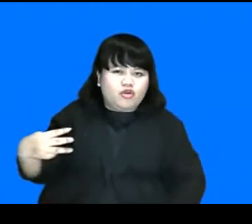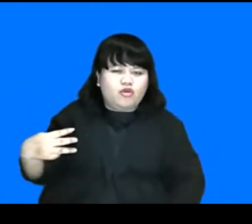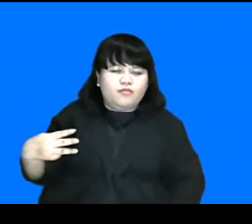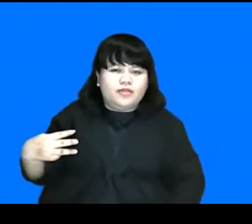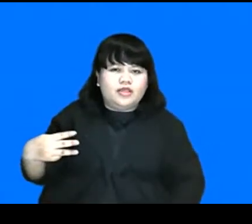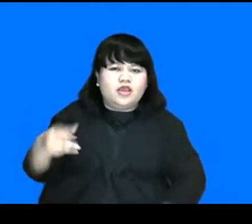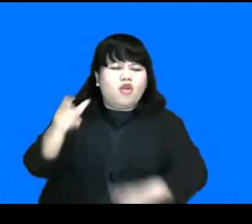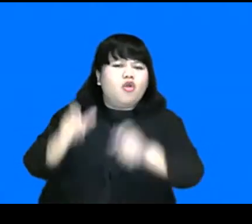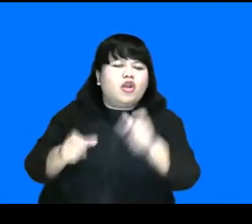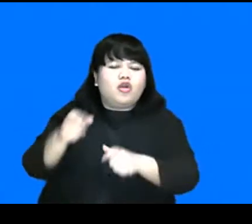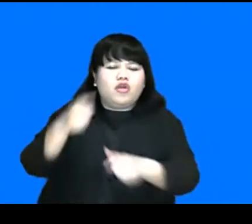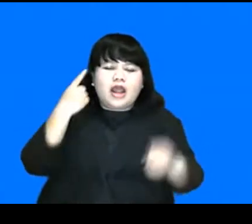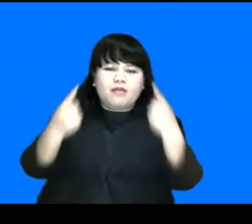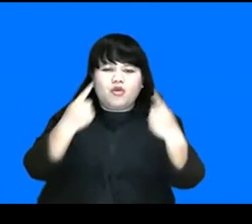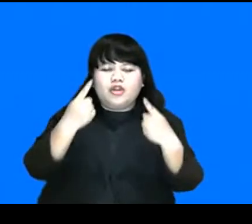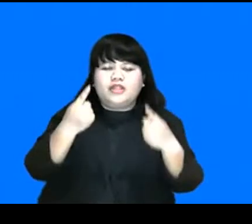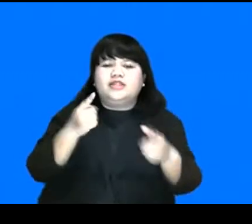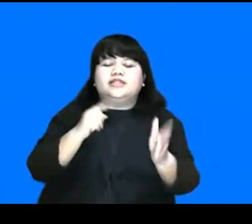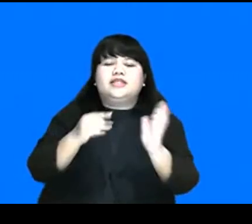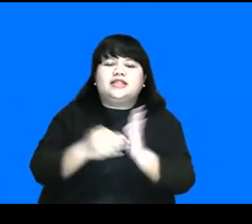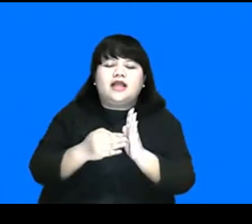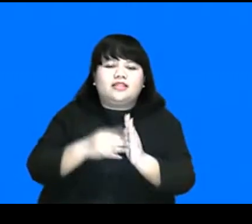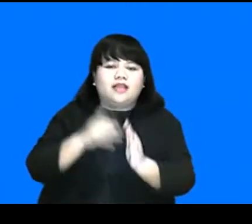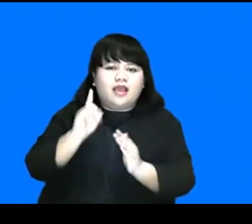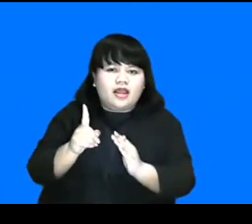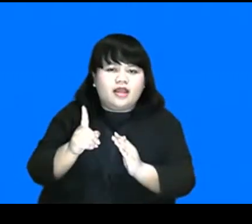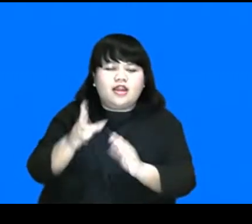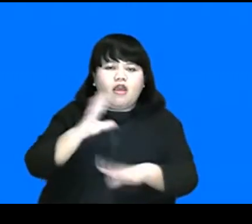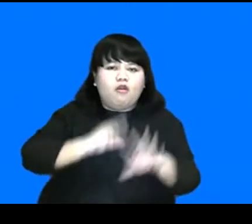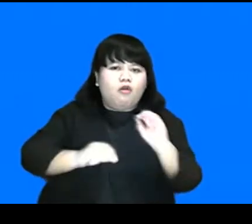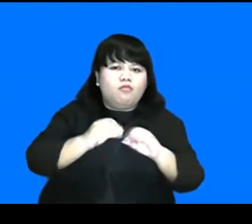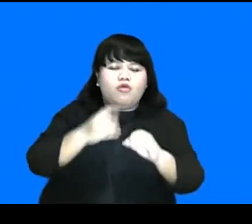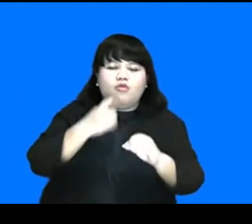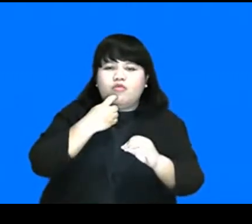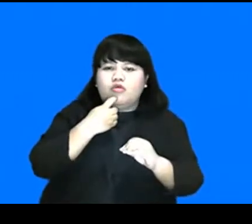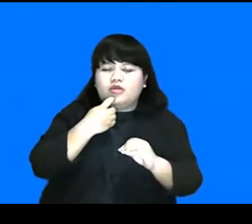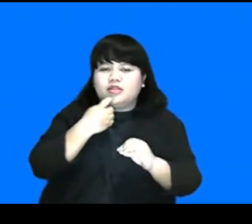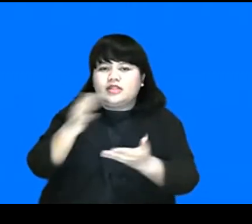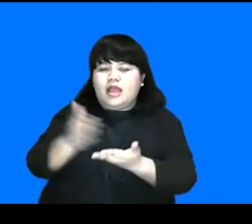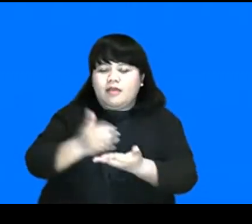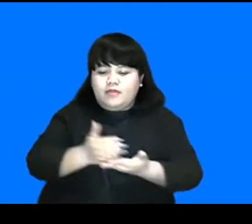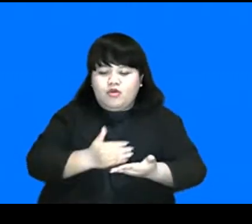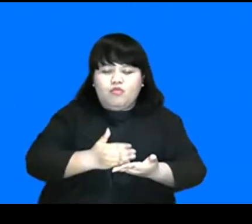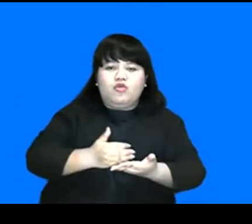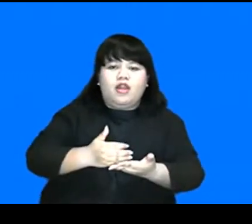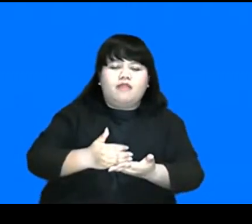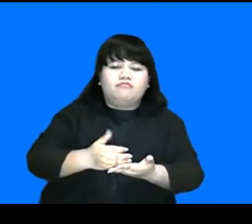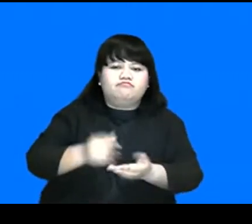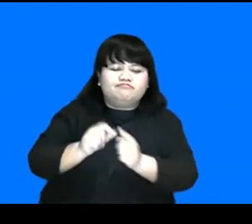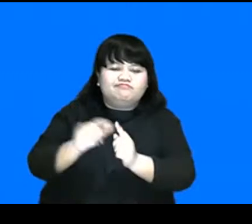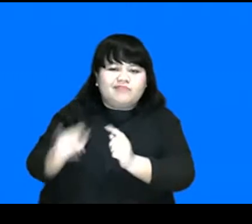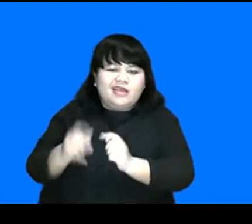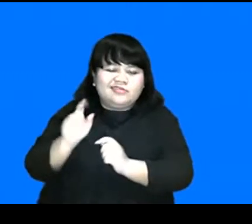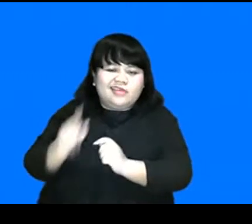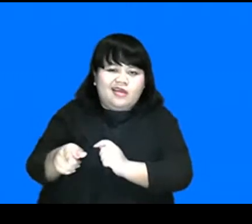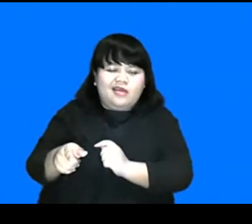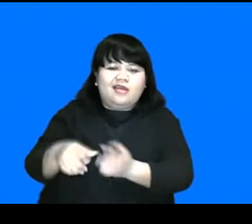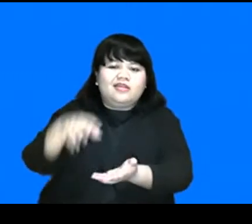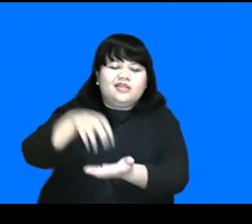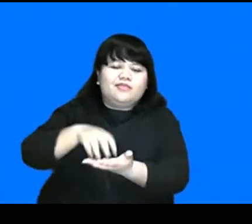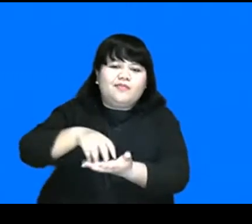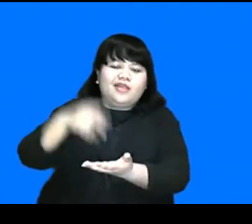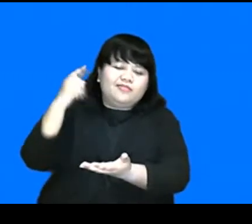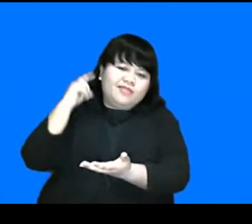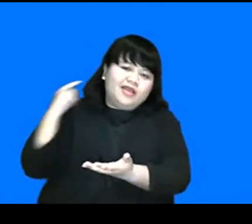about Pakistan. Tax collection is a bigger challenge if I compare it with the neighboring countries. These